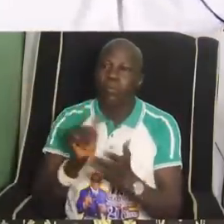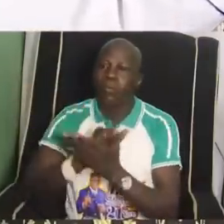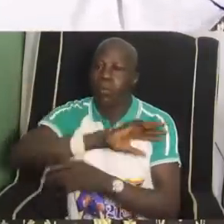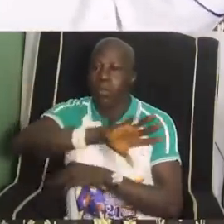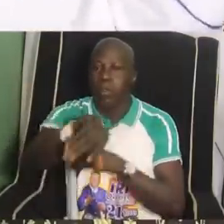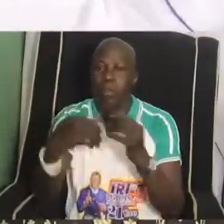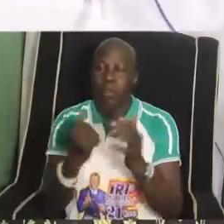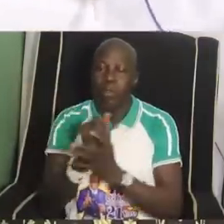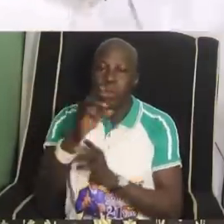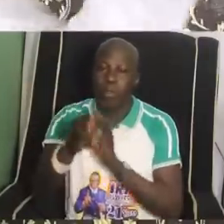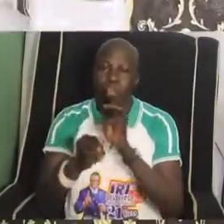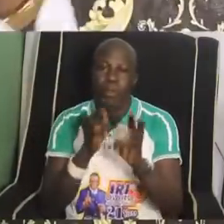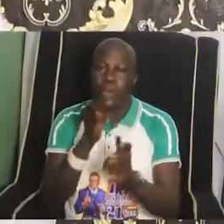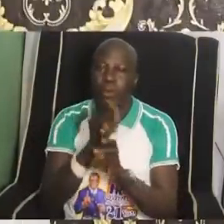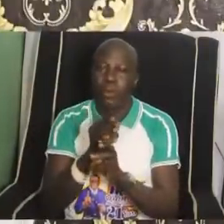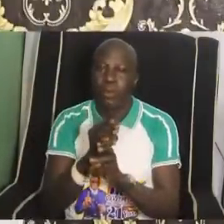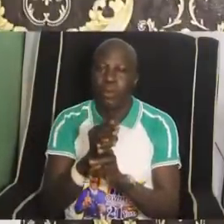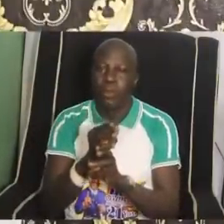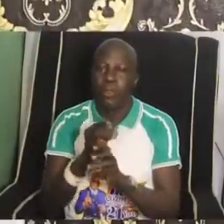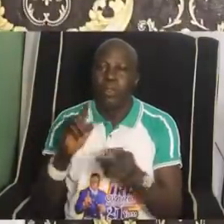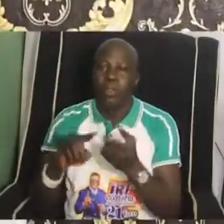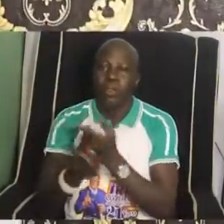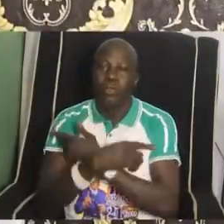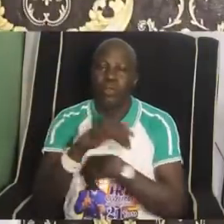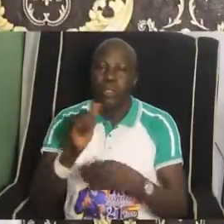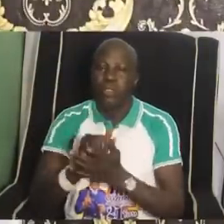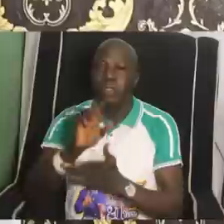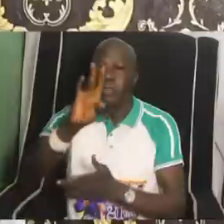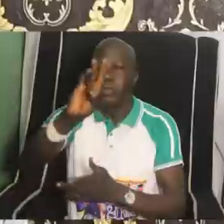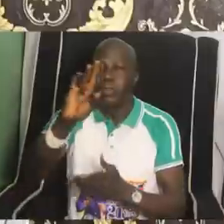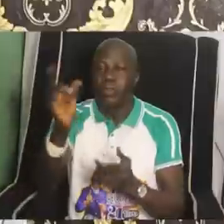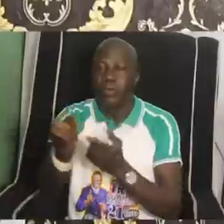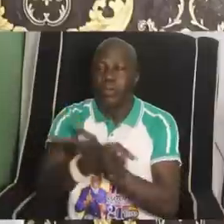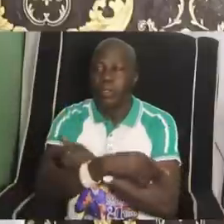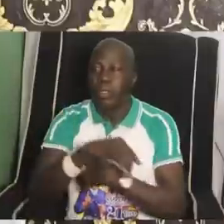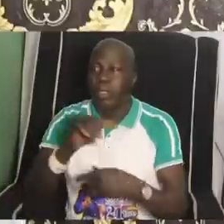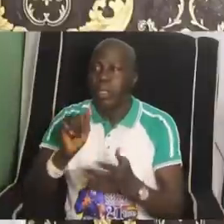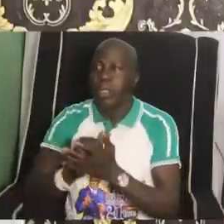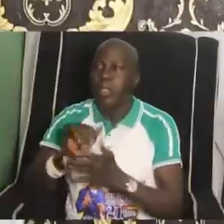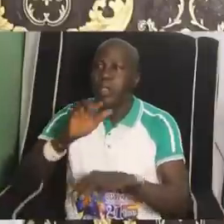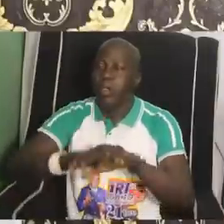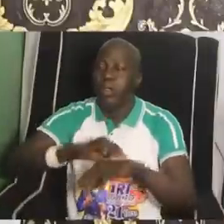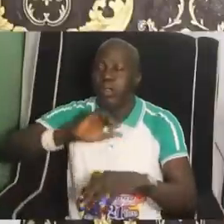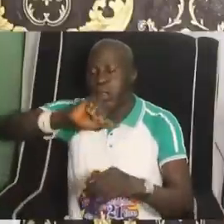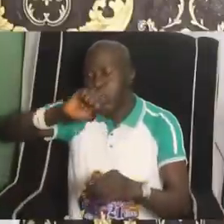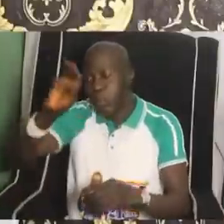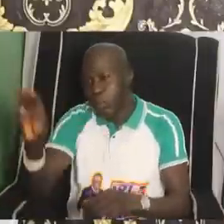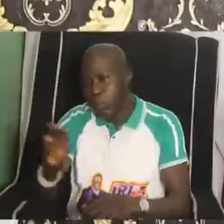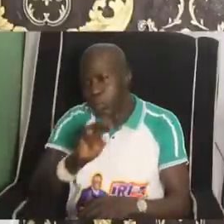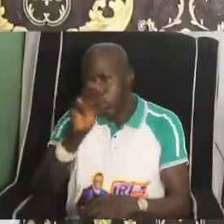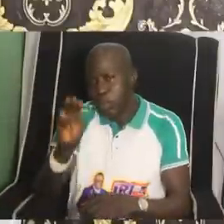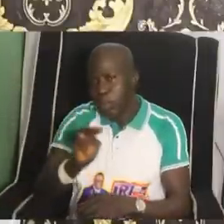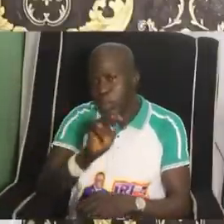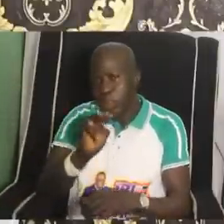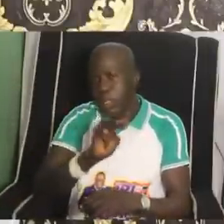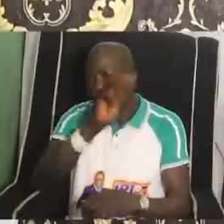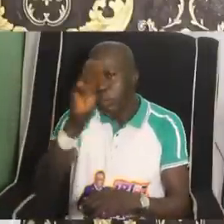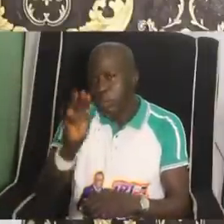ke jadu agbaye oni ojo keje today the seventh day o wa je ojo aje